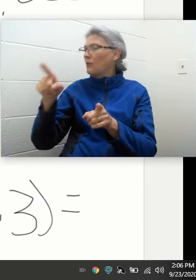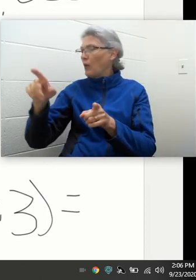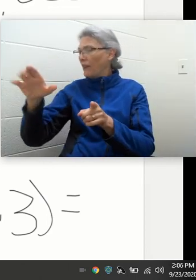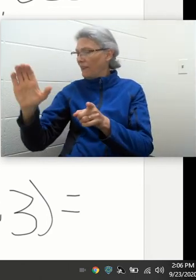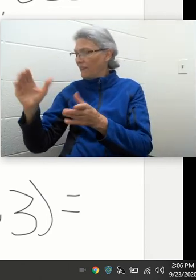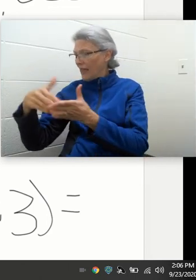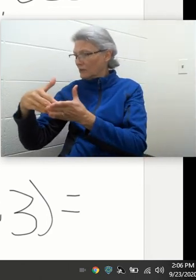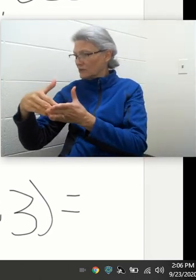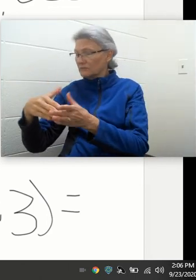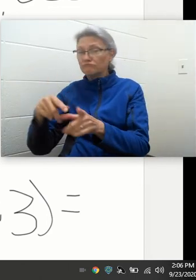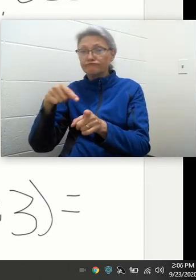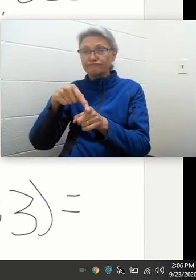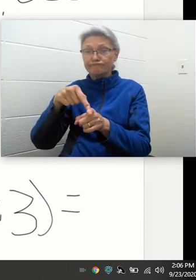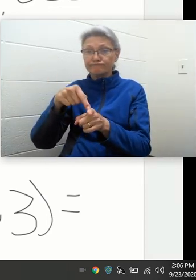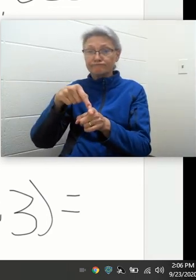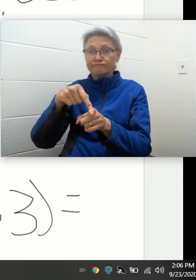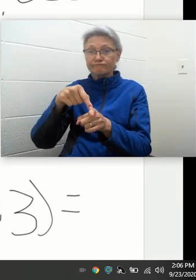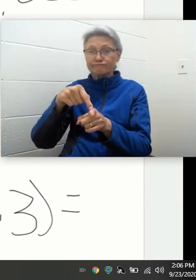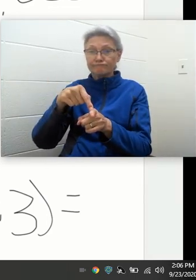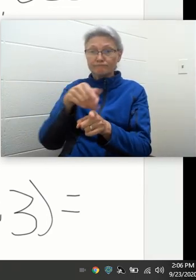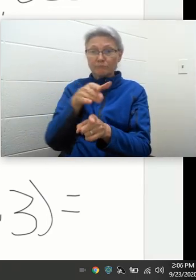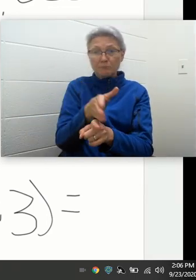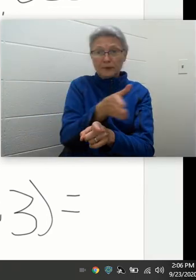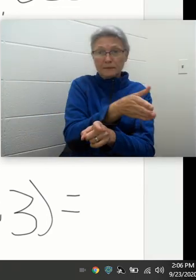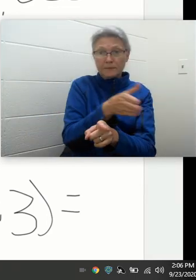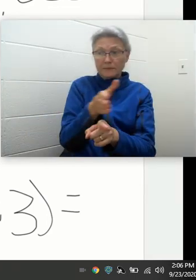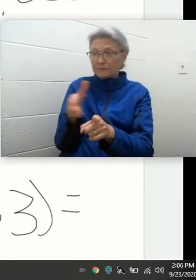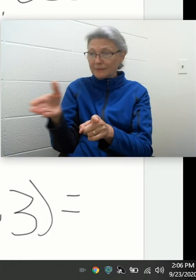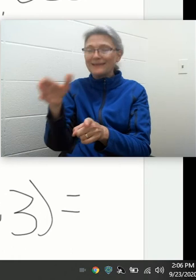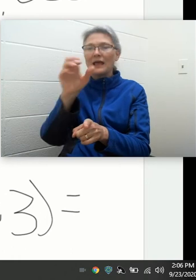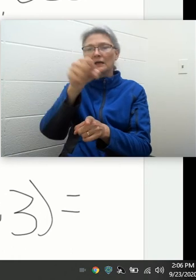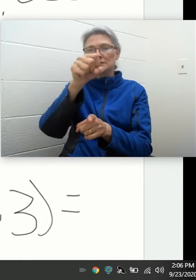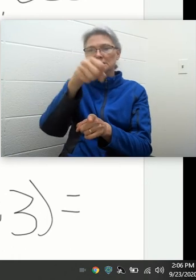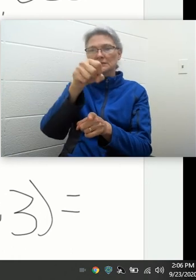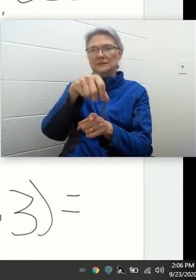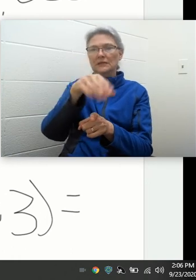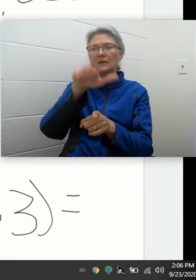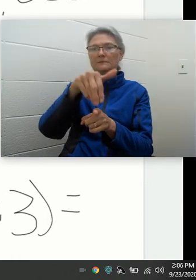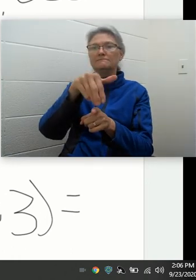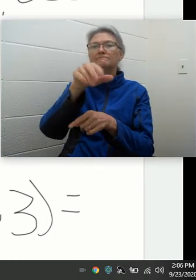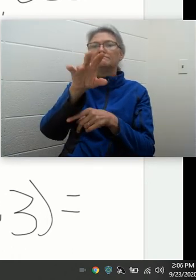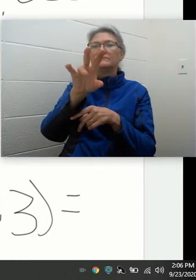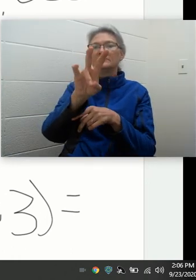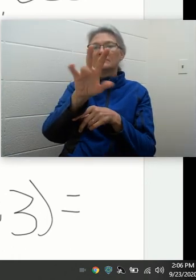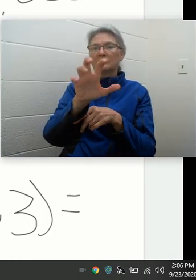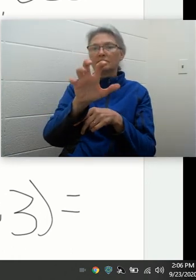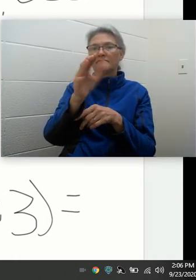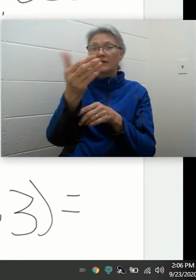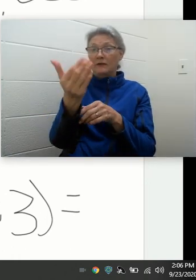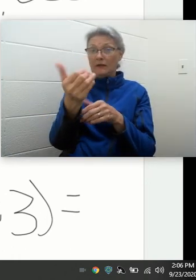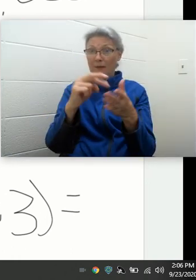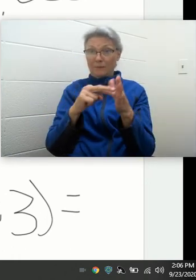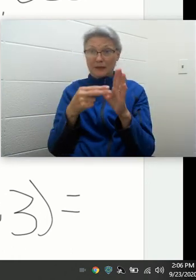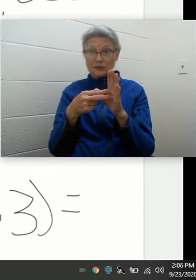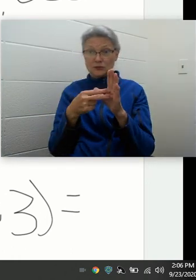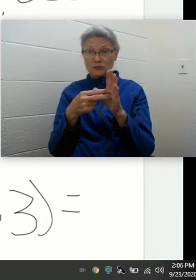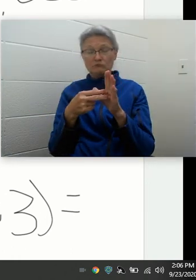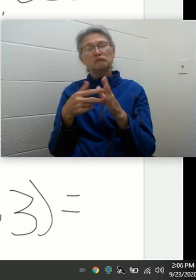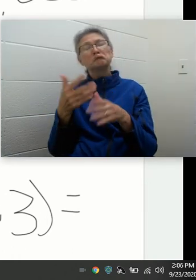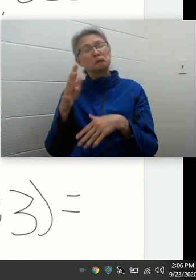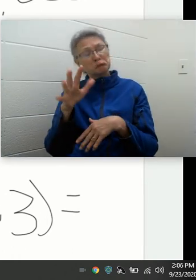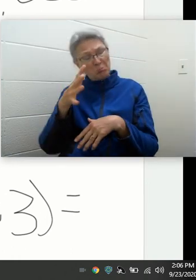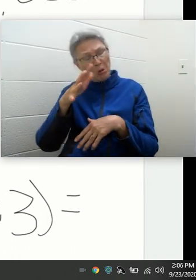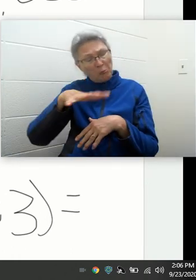and 1,000? Yes, it is. That means that we have